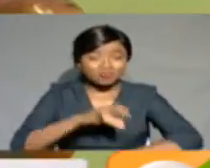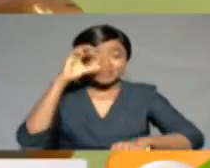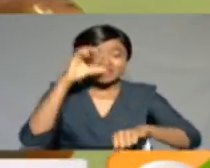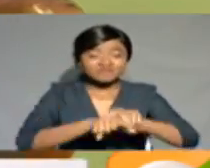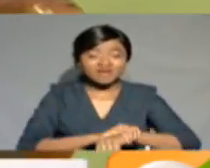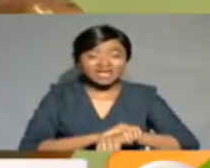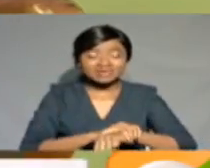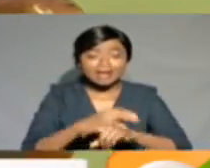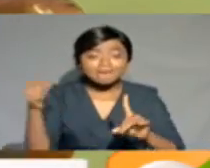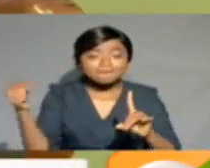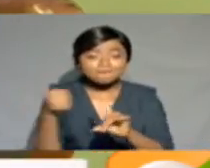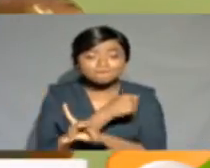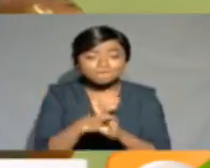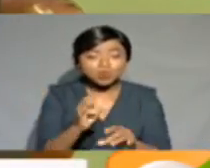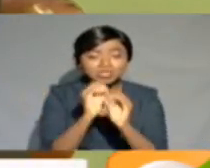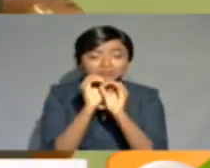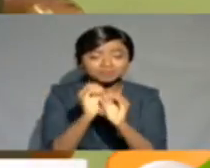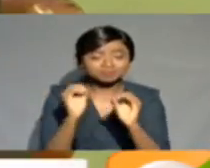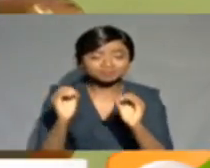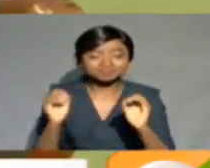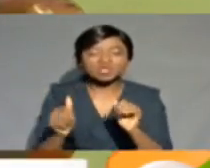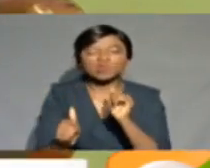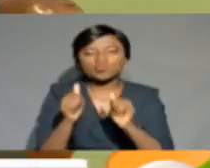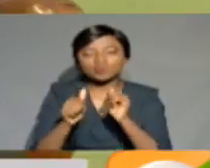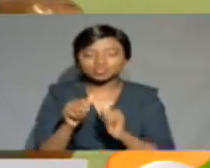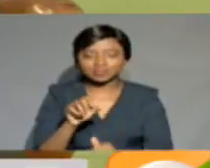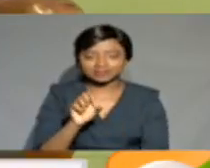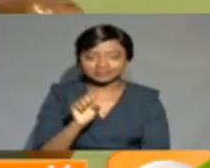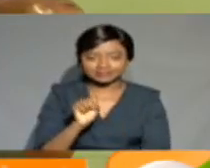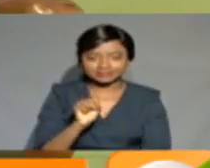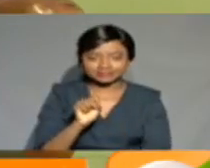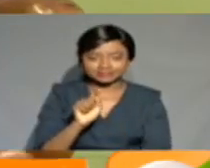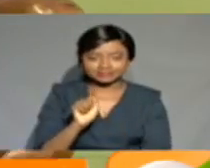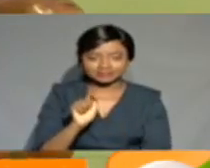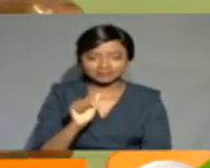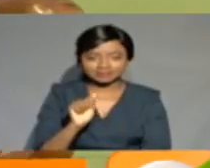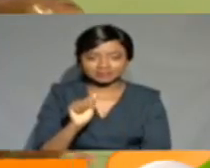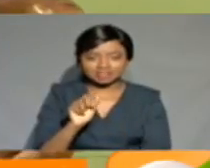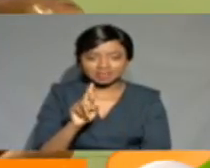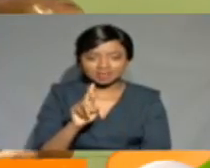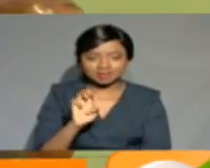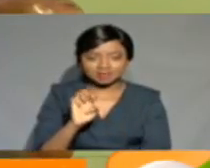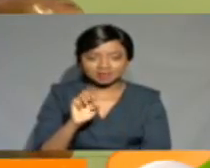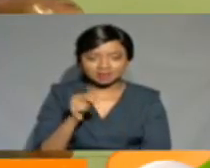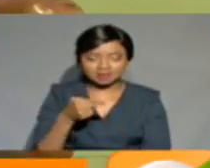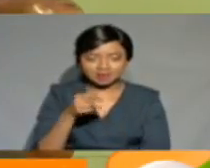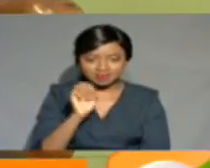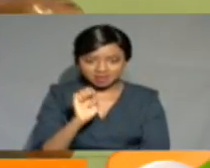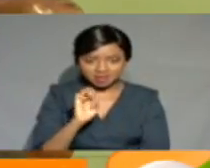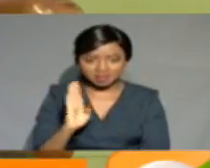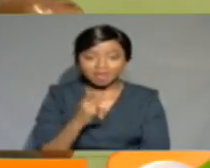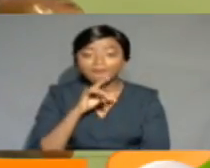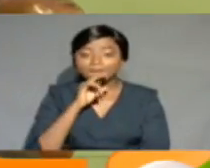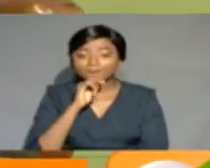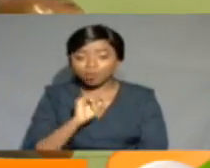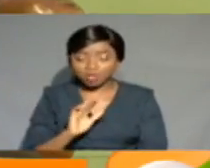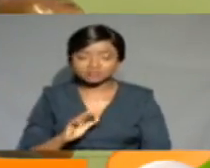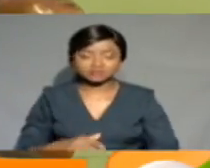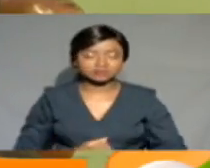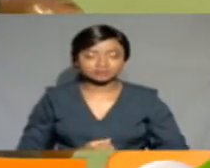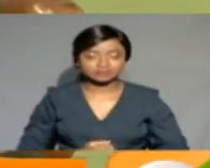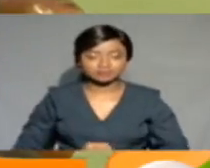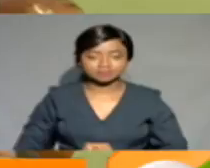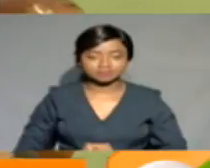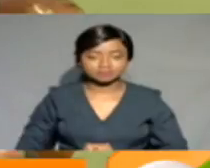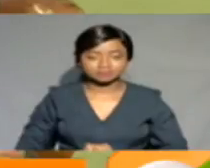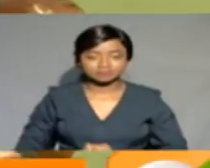found any bullying, and that was Tare Boys School. Of all the schools, 17 schools that we looked. So there